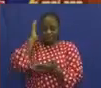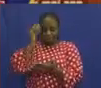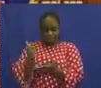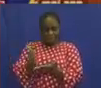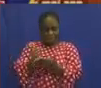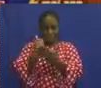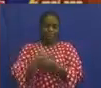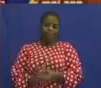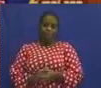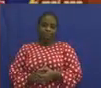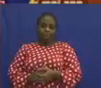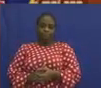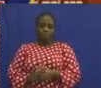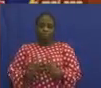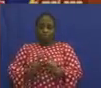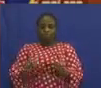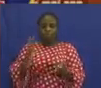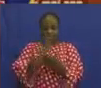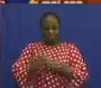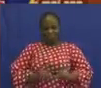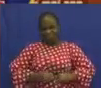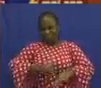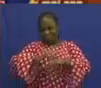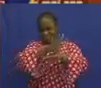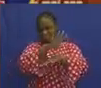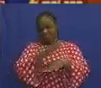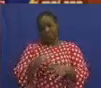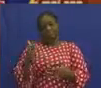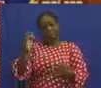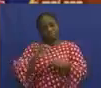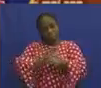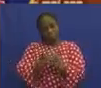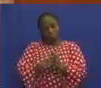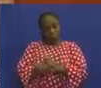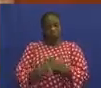buy. Now may to me a palm yari, if ye mem.